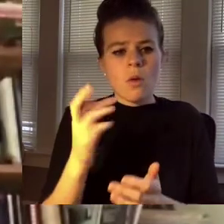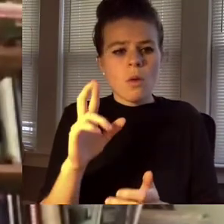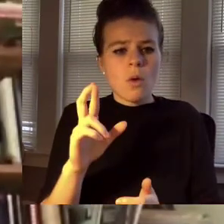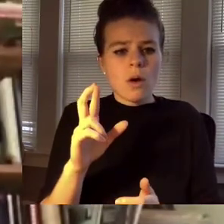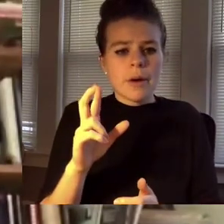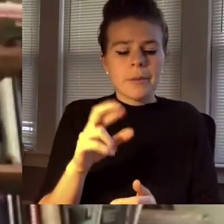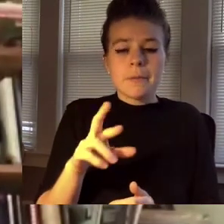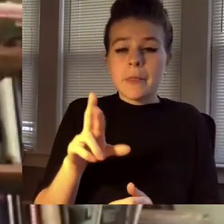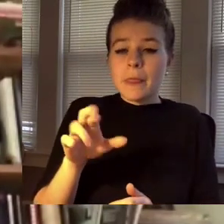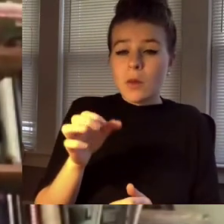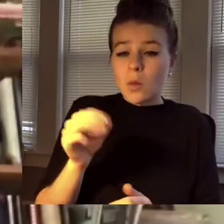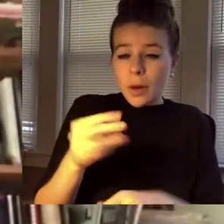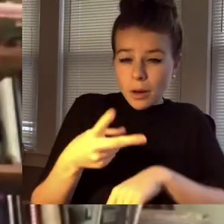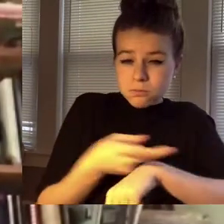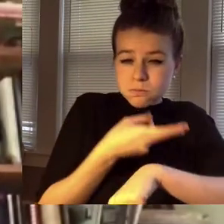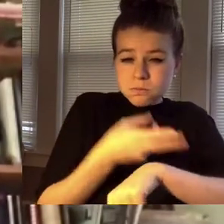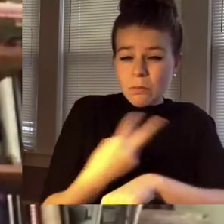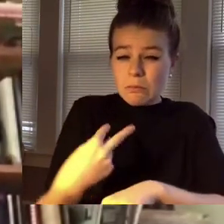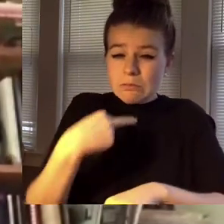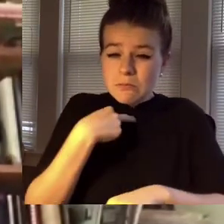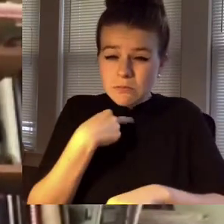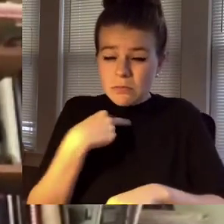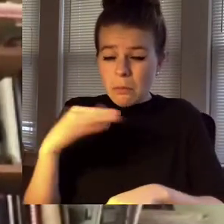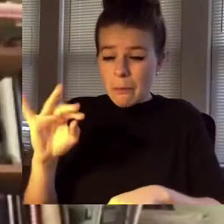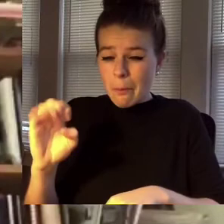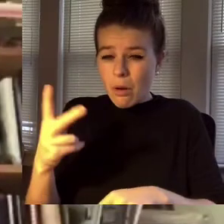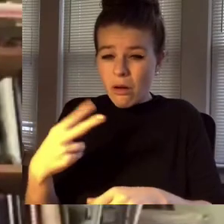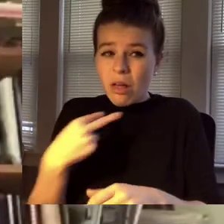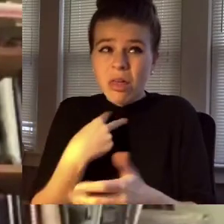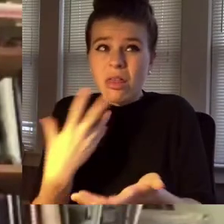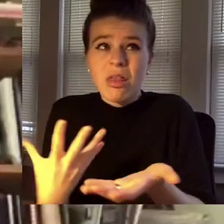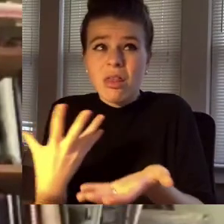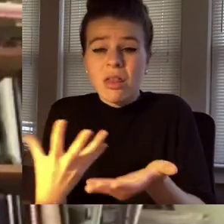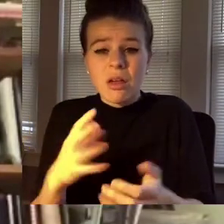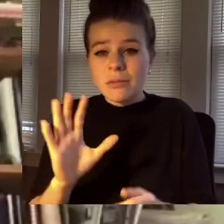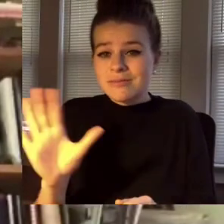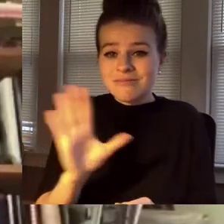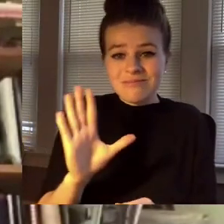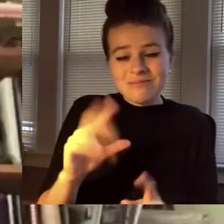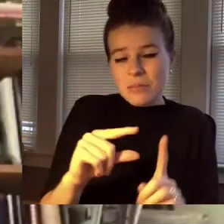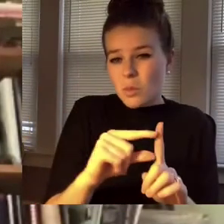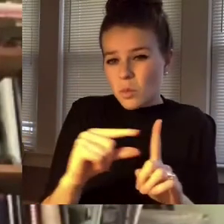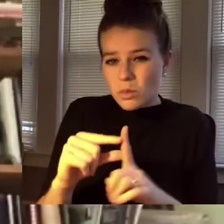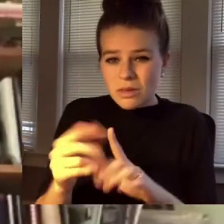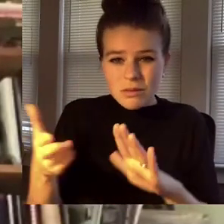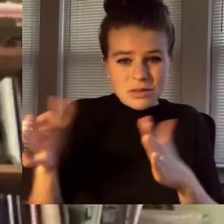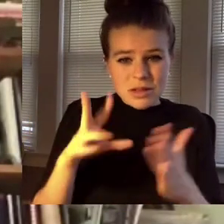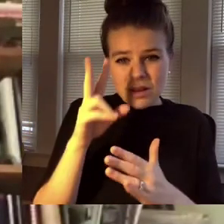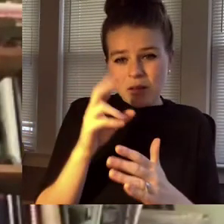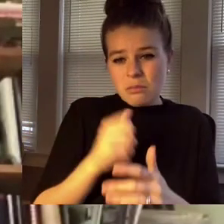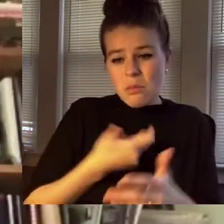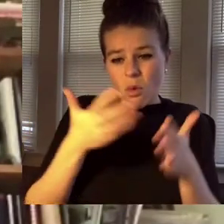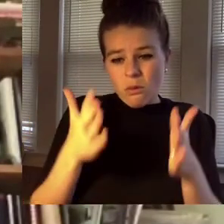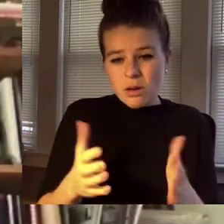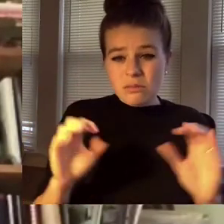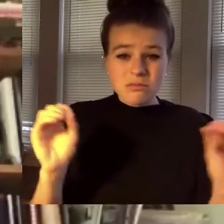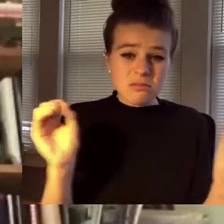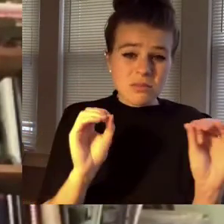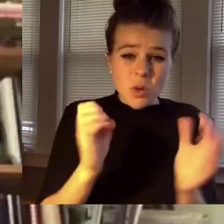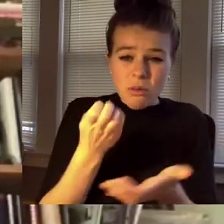Alas, these were the words of a dead poet, with no evidence of